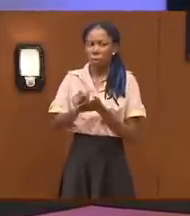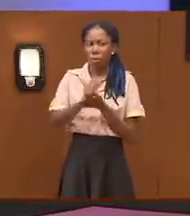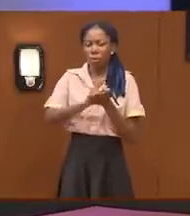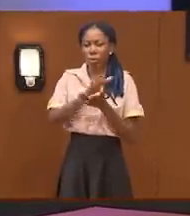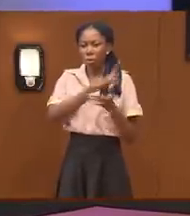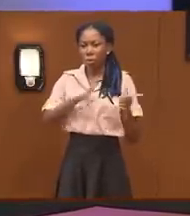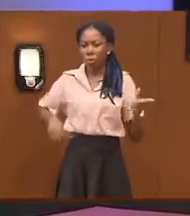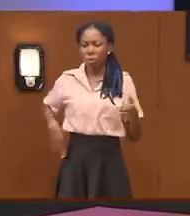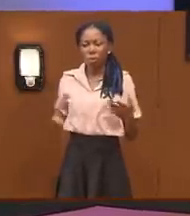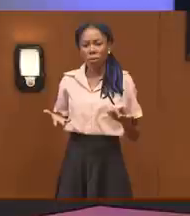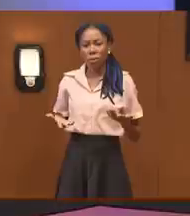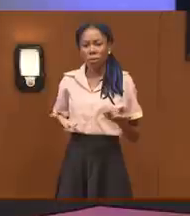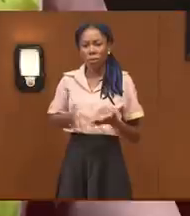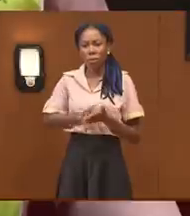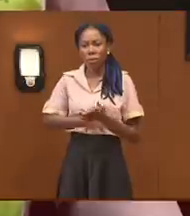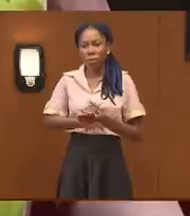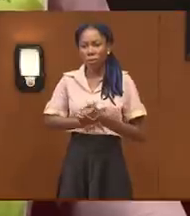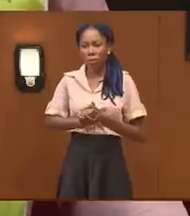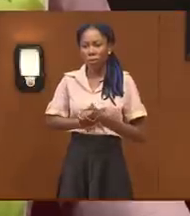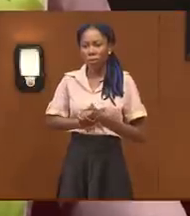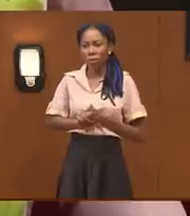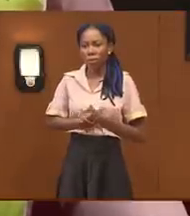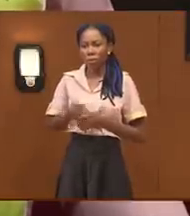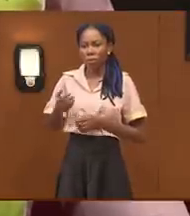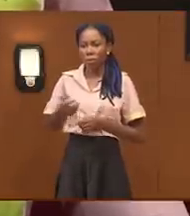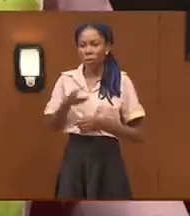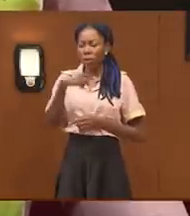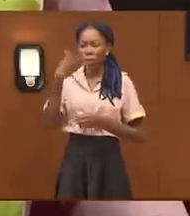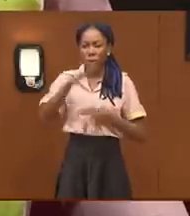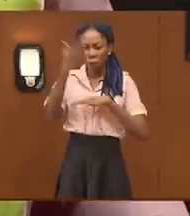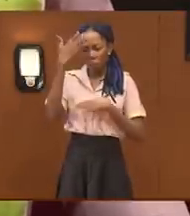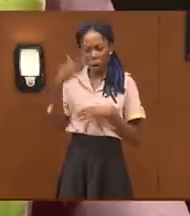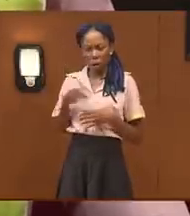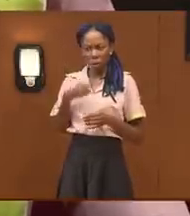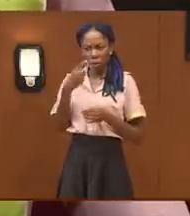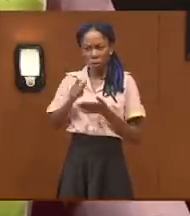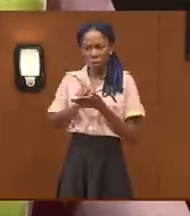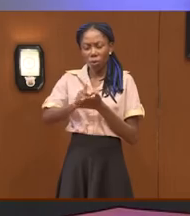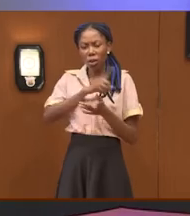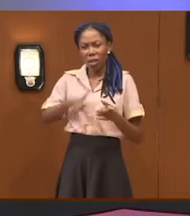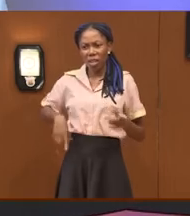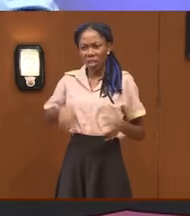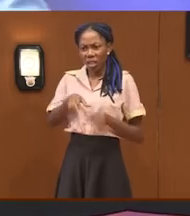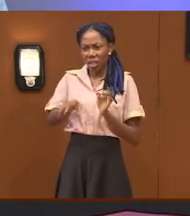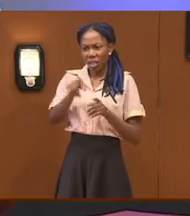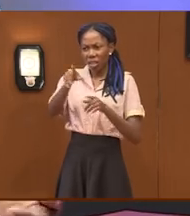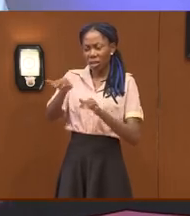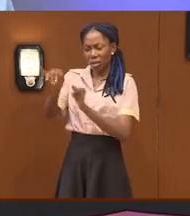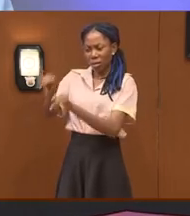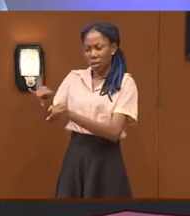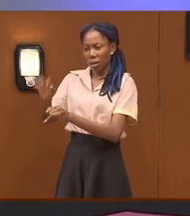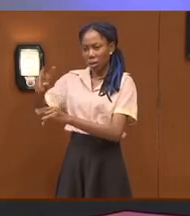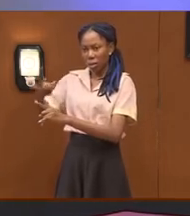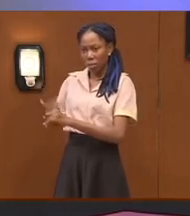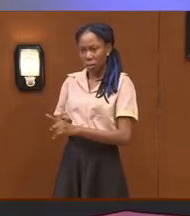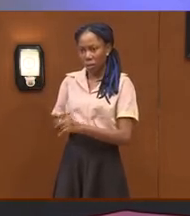he doesn't joke with money. I'm sure you'll be watching this way by one day. He doesn't play with money. If I ask you to stay 6 months, I'll be owing him,